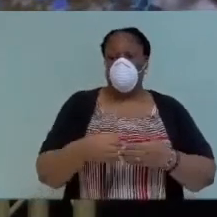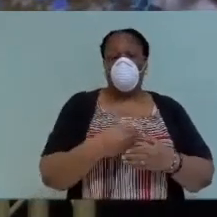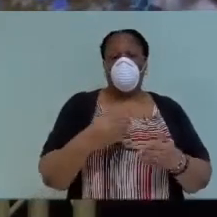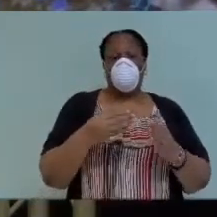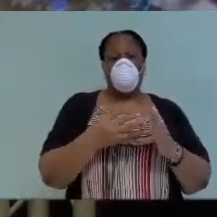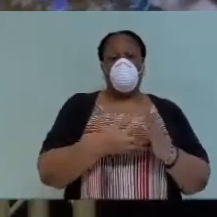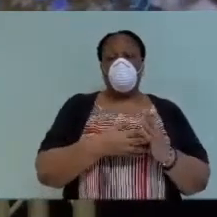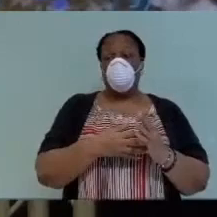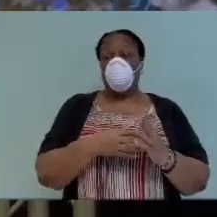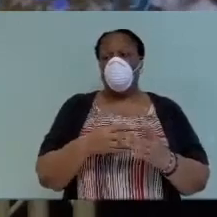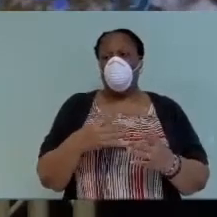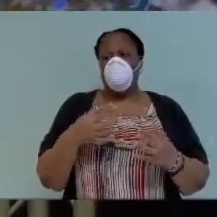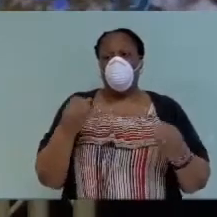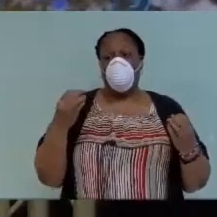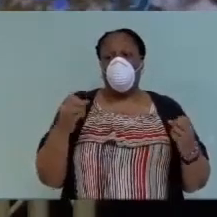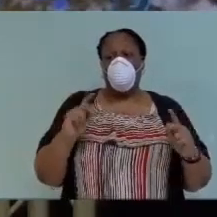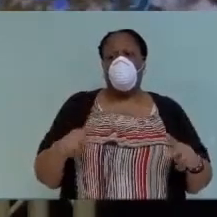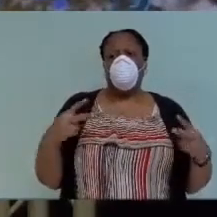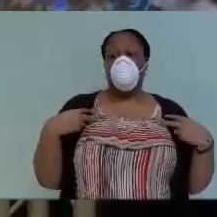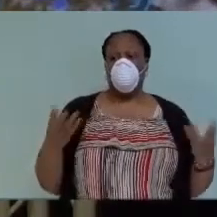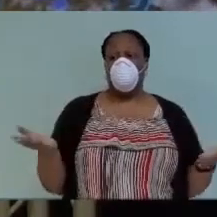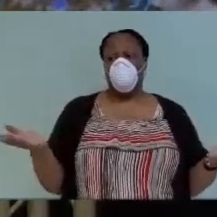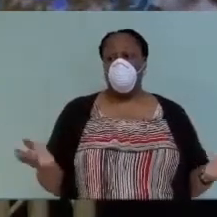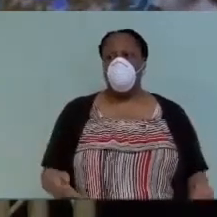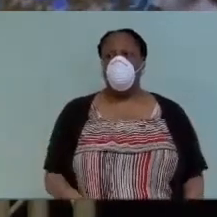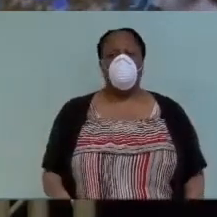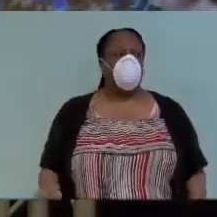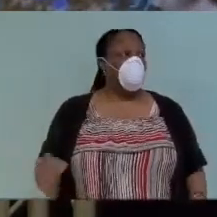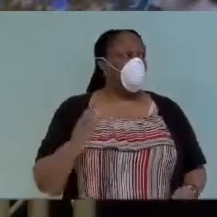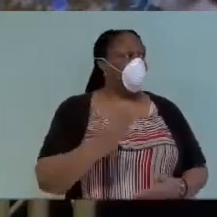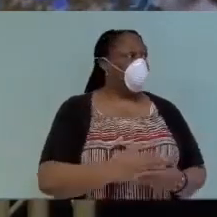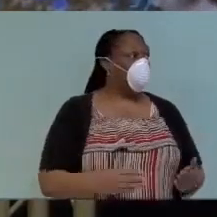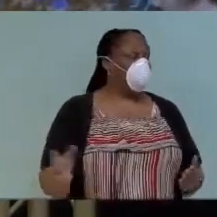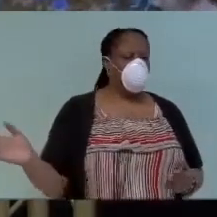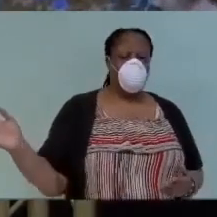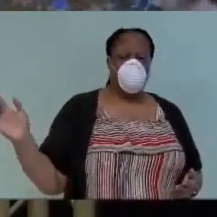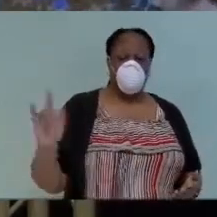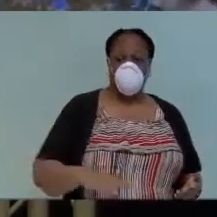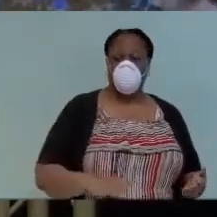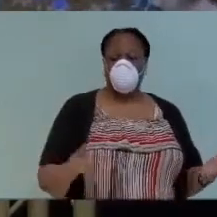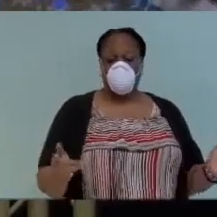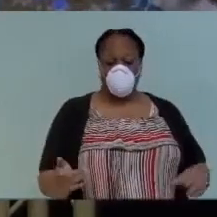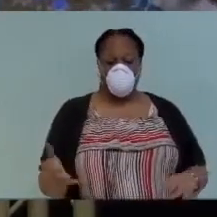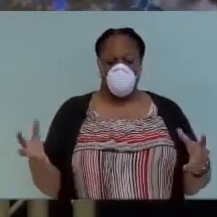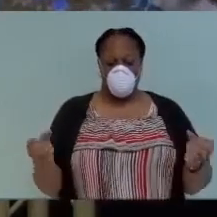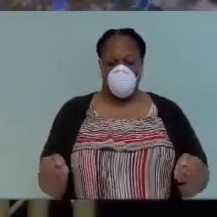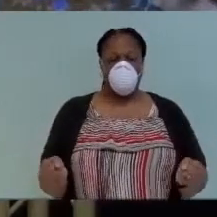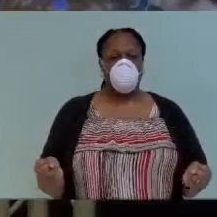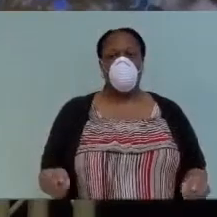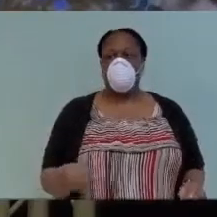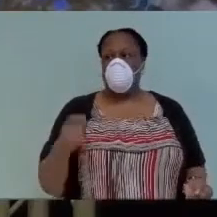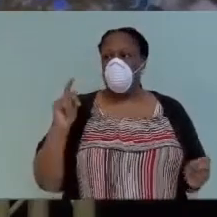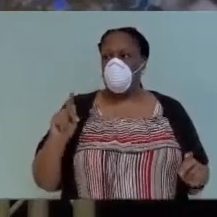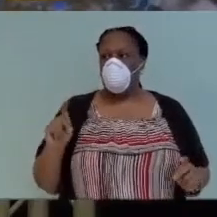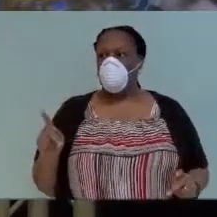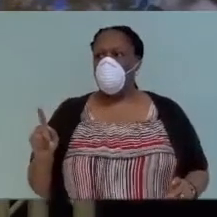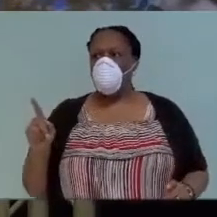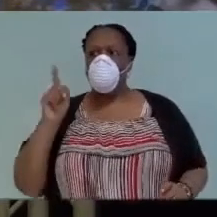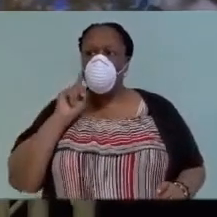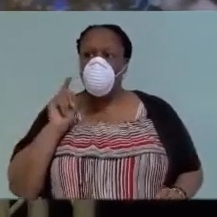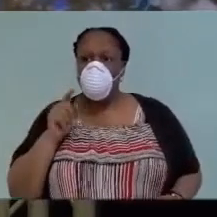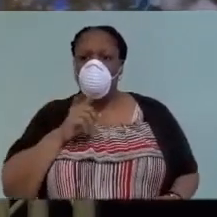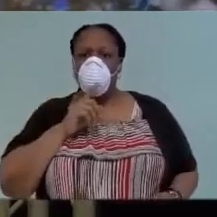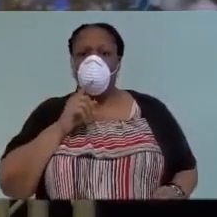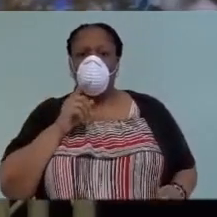The accuracy of some of these earlier kits was brought into question as there were a lot of false positives and negatives being reported